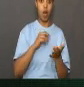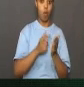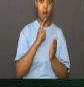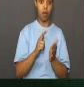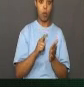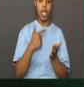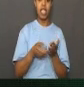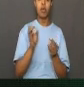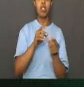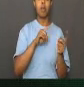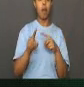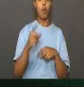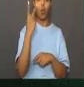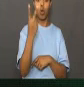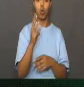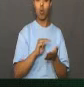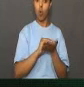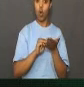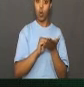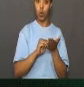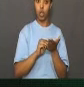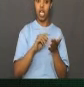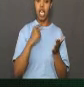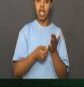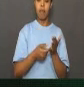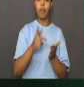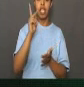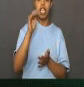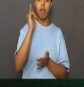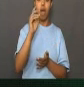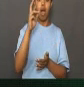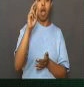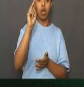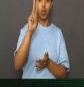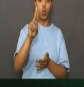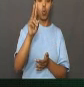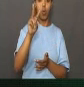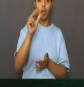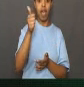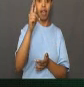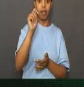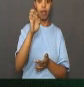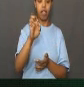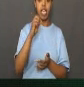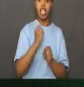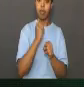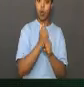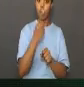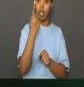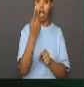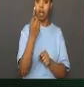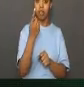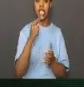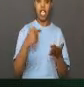Also, the 2 molecules of pyruvate are produced from 1 molecule